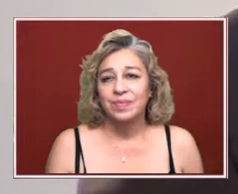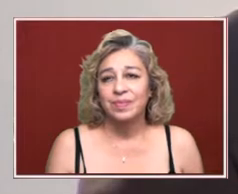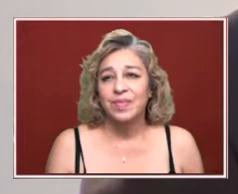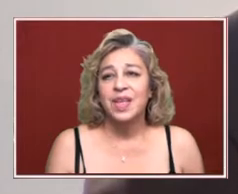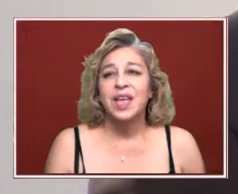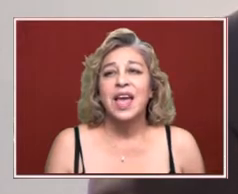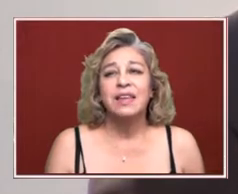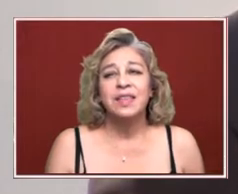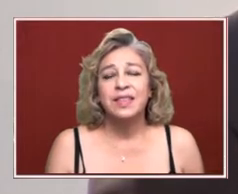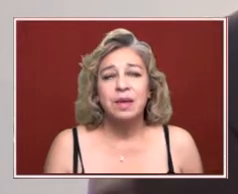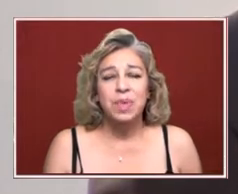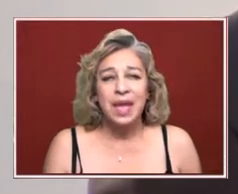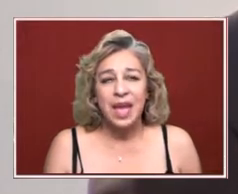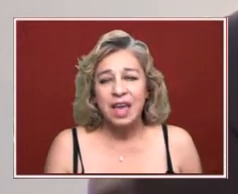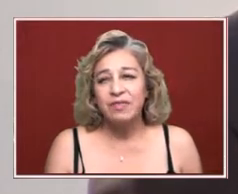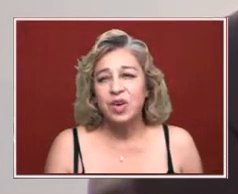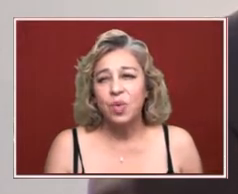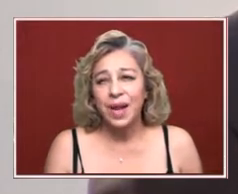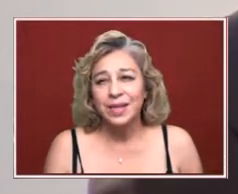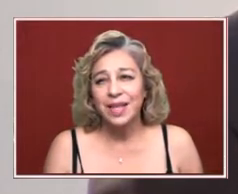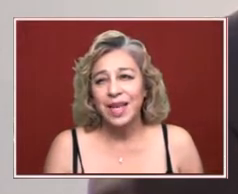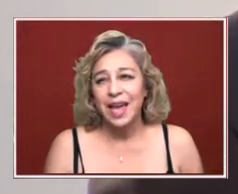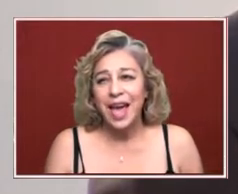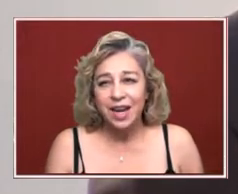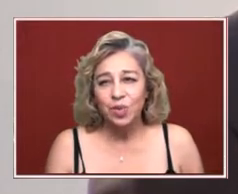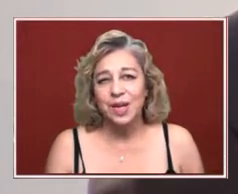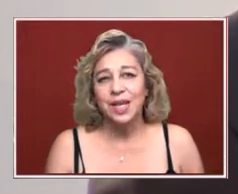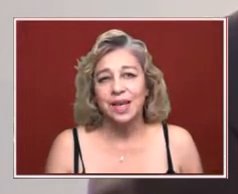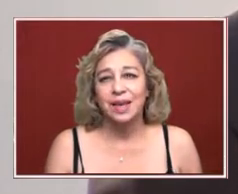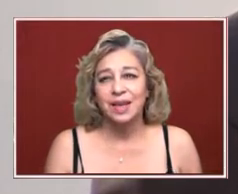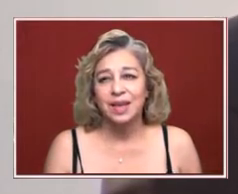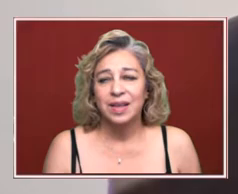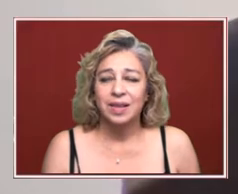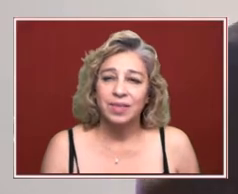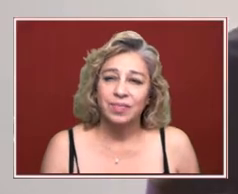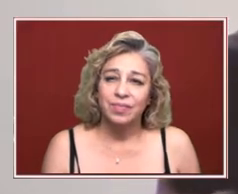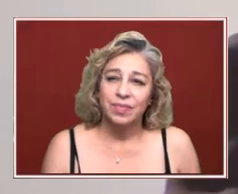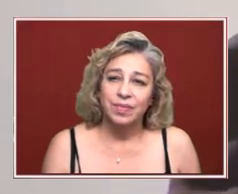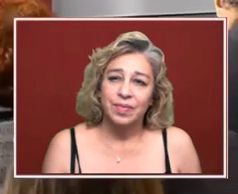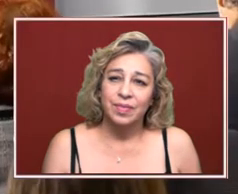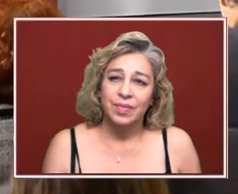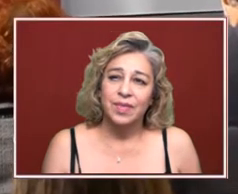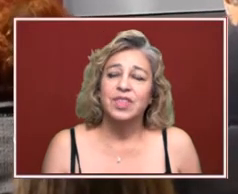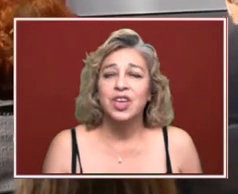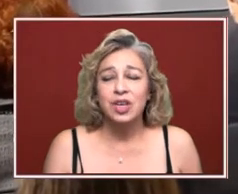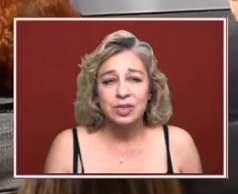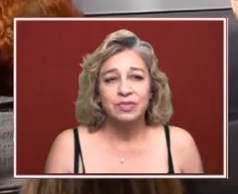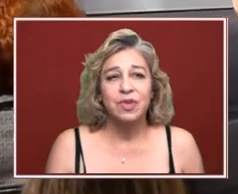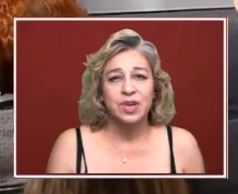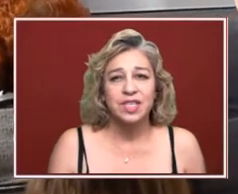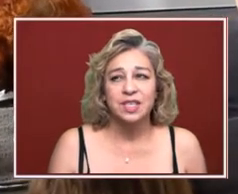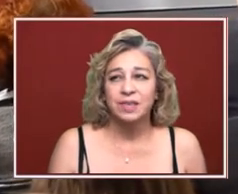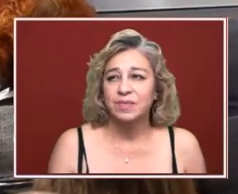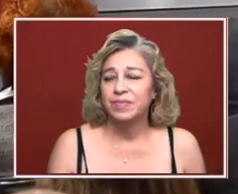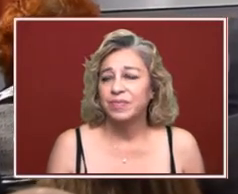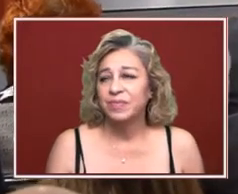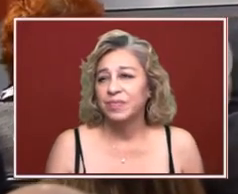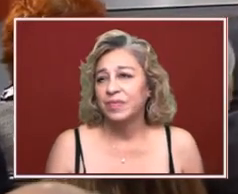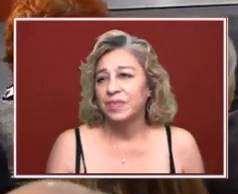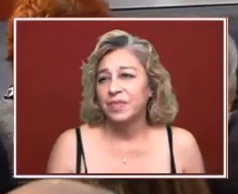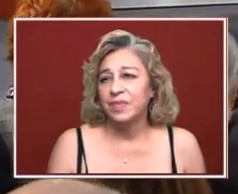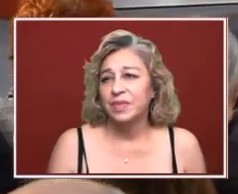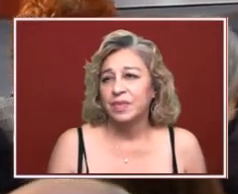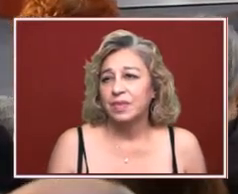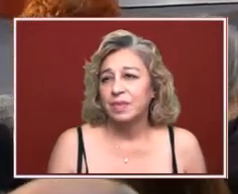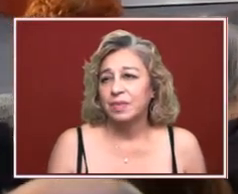correcto. And that they behave correctly, adequately. Del uso de la fuerza. The use Entonces force. Ya vamos